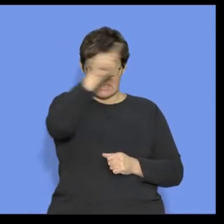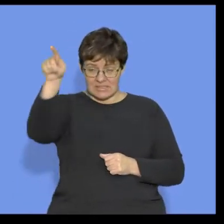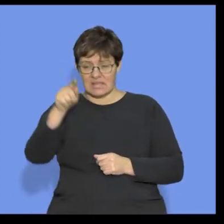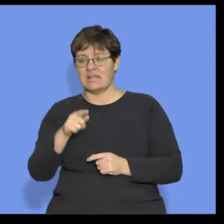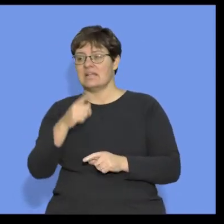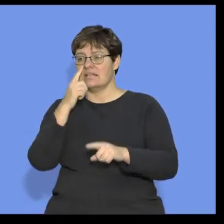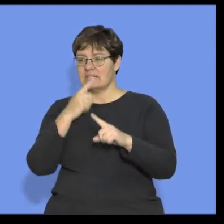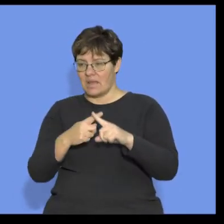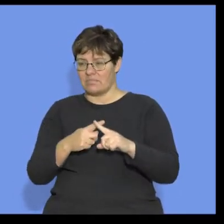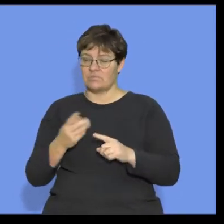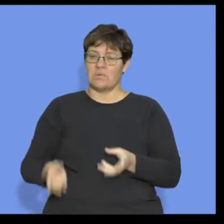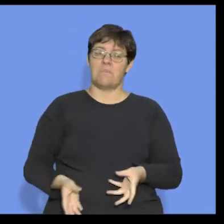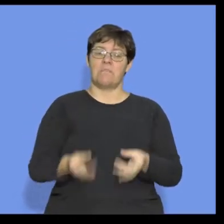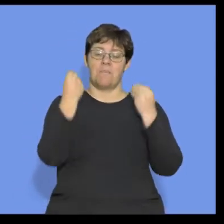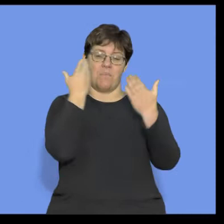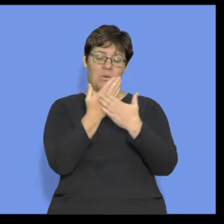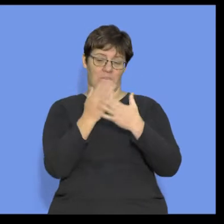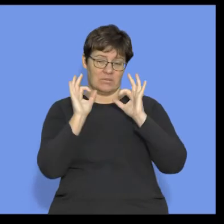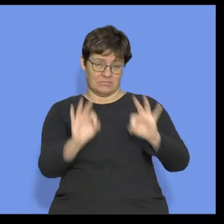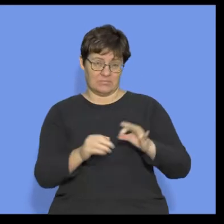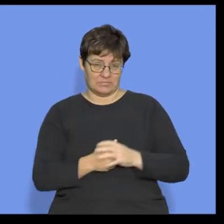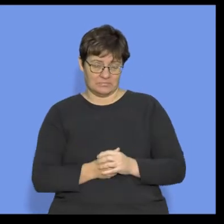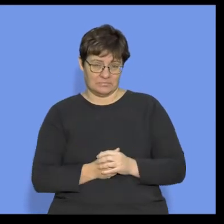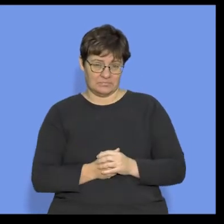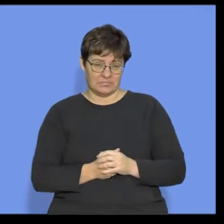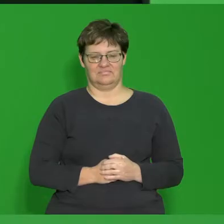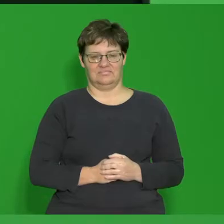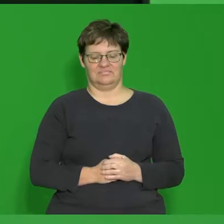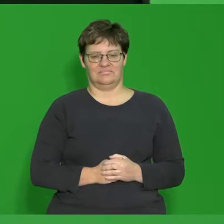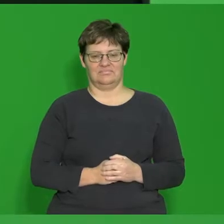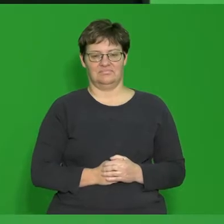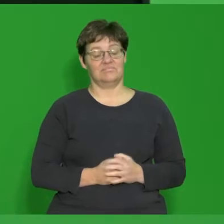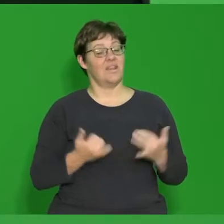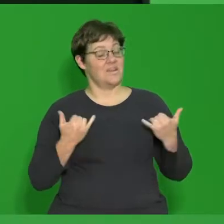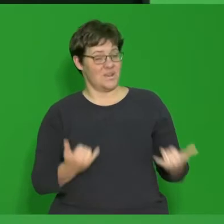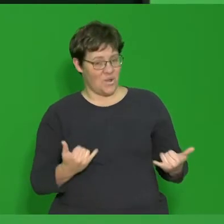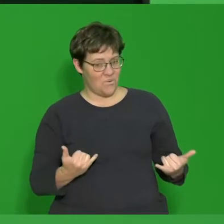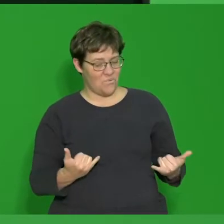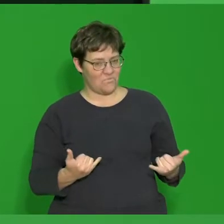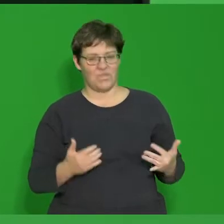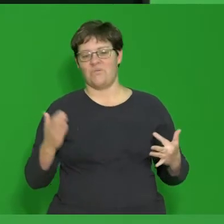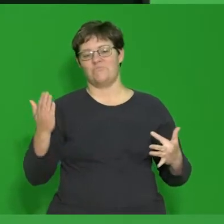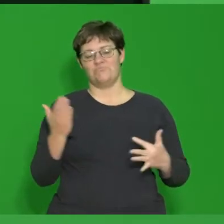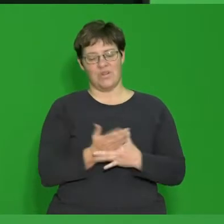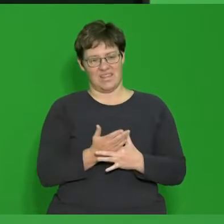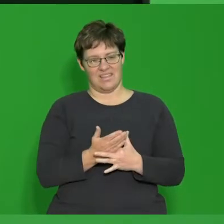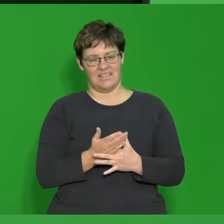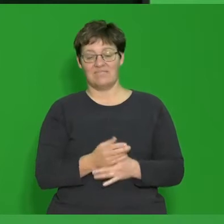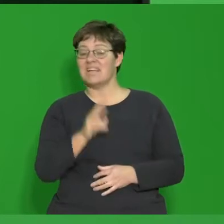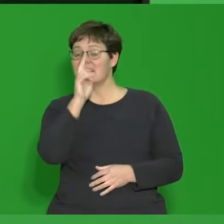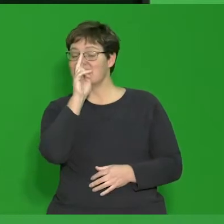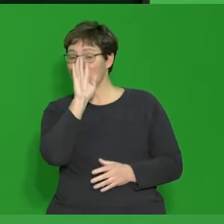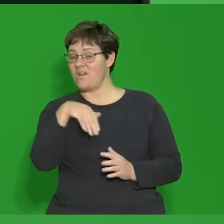multiply that and that to get the actual probability. For now, we'll take a short break and we'll see